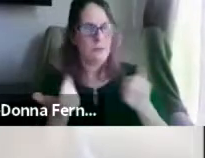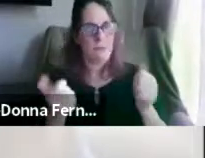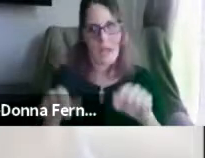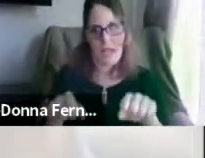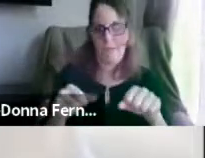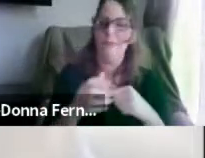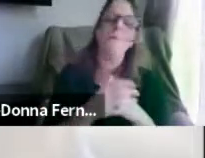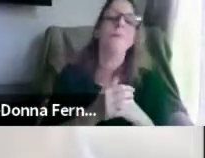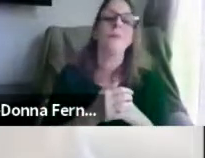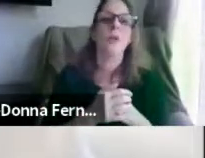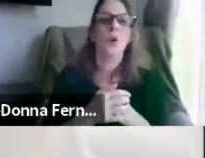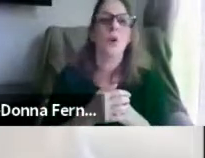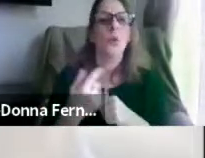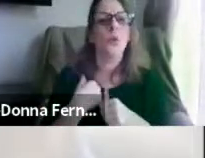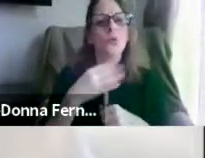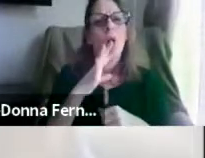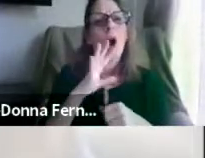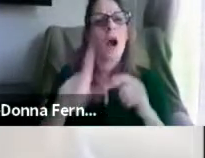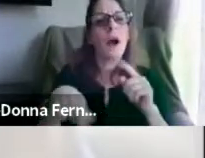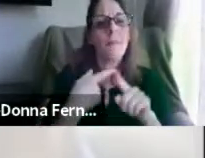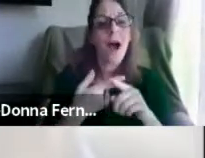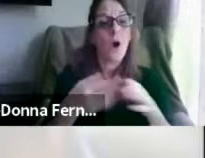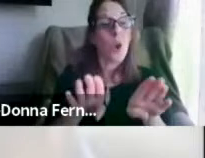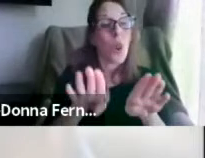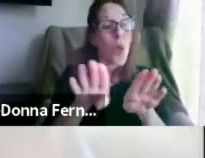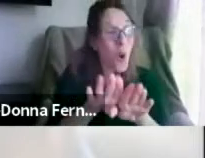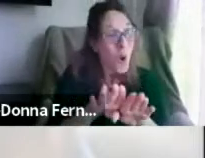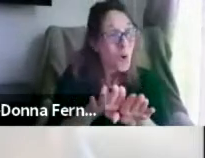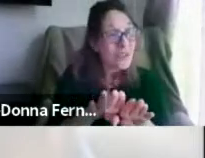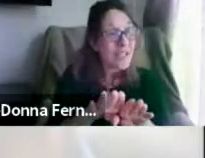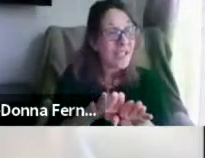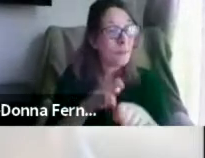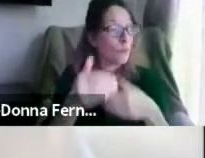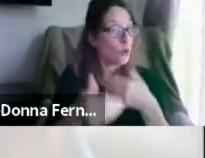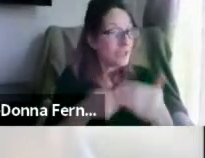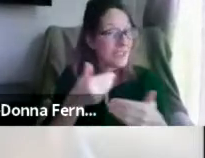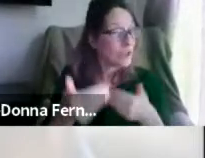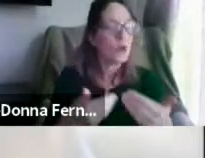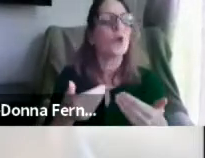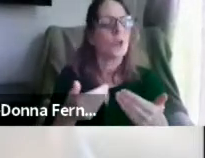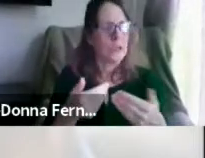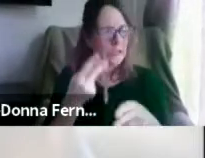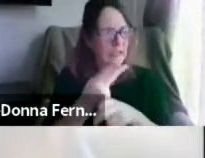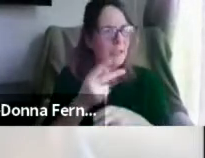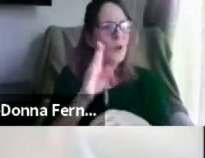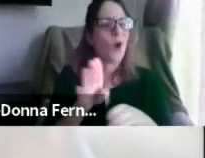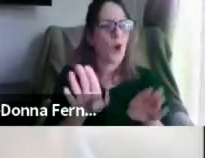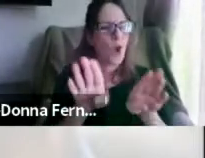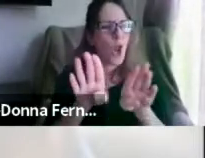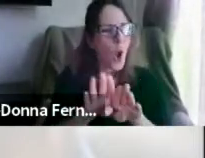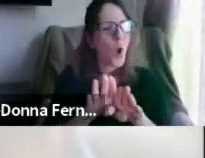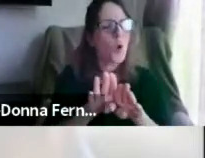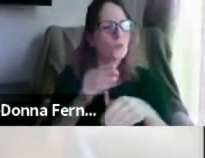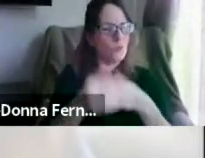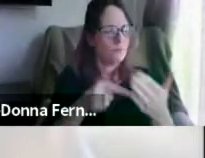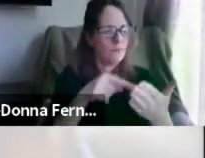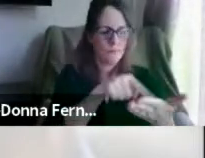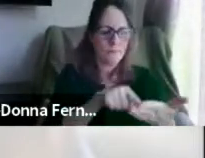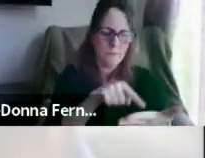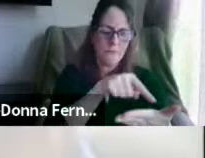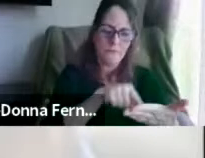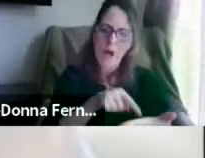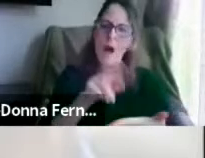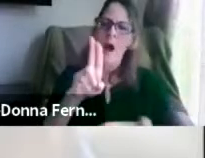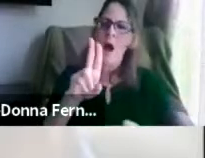We discussed those emergency closing procedures and other procedures. Keep those emergency closing procedures updated. In